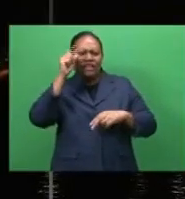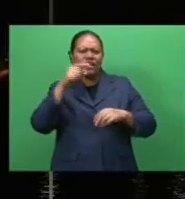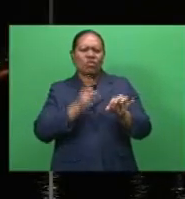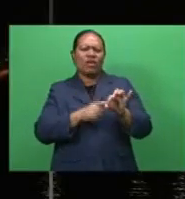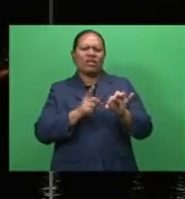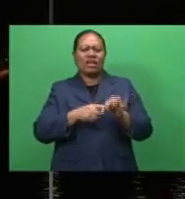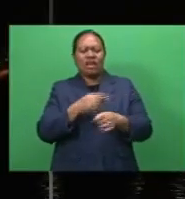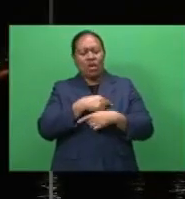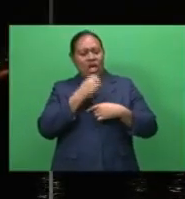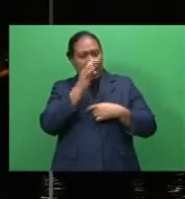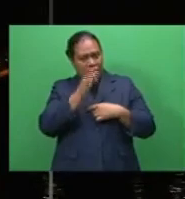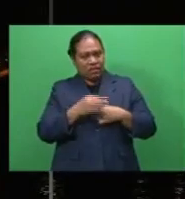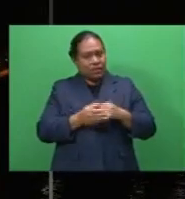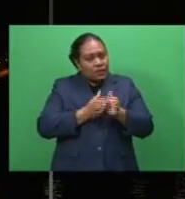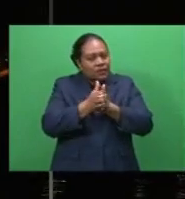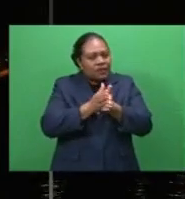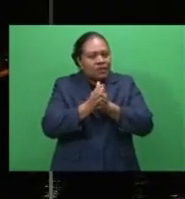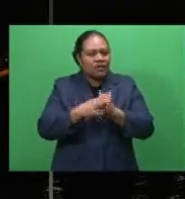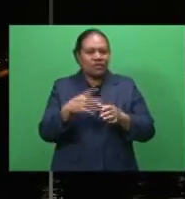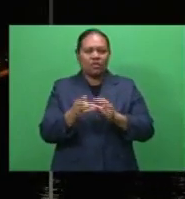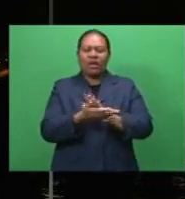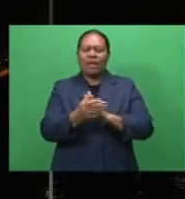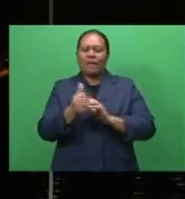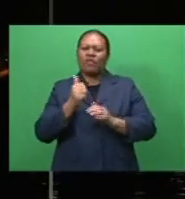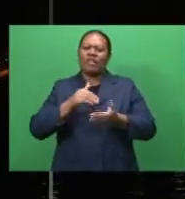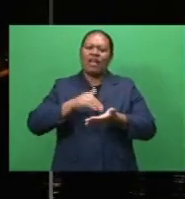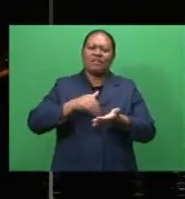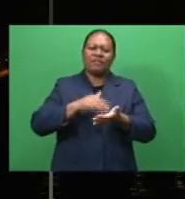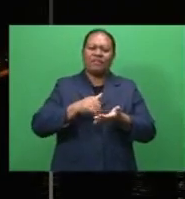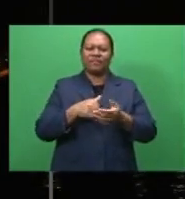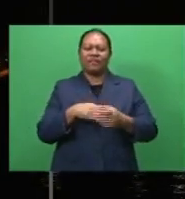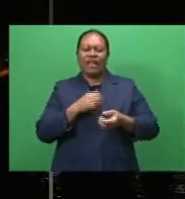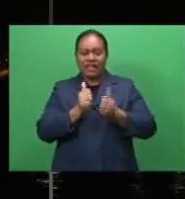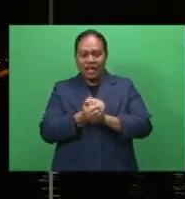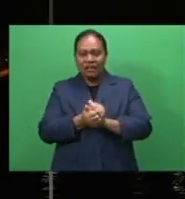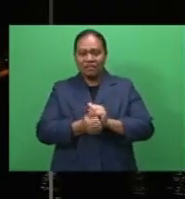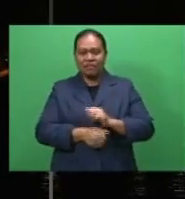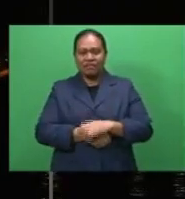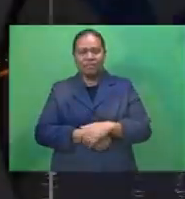asked, are you looking forward to the return of Super Rugby and the NRL?